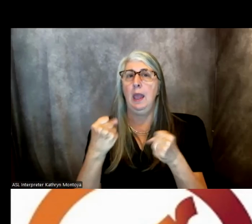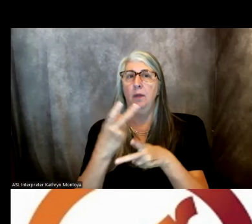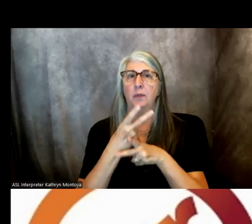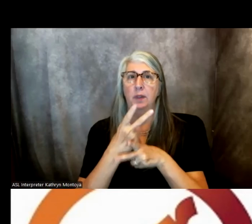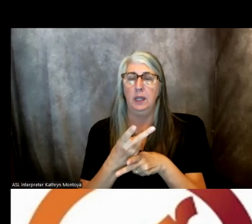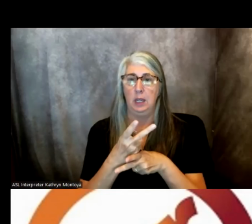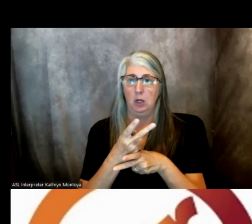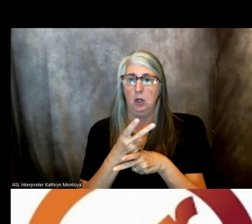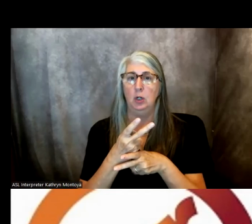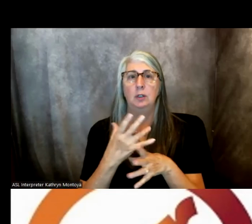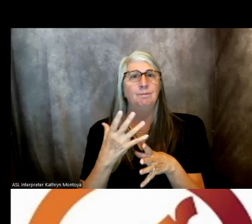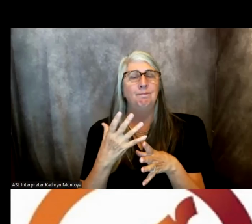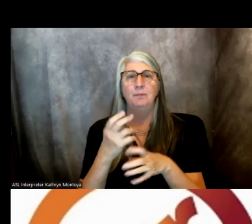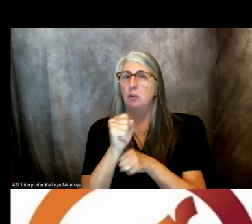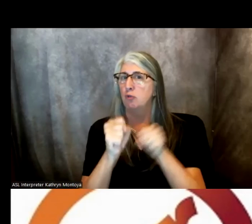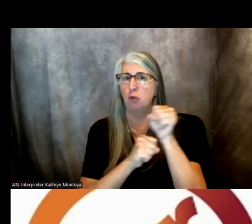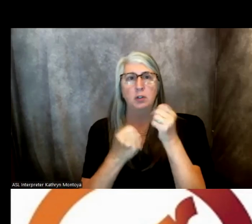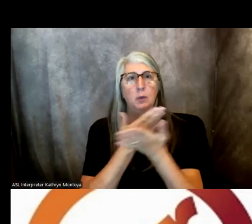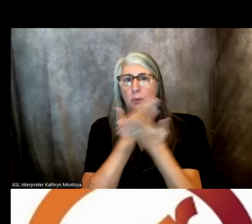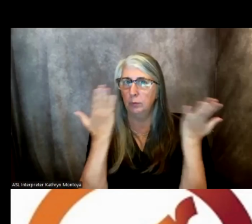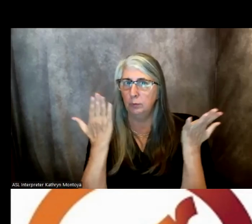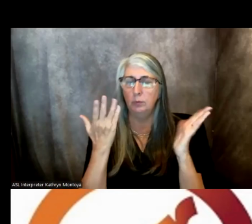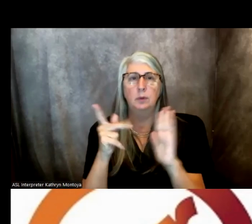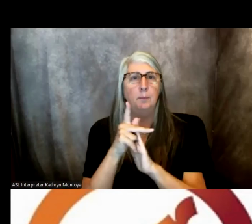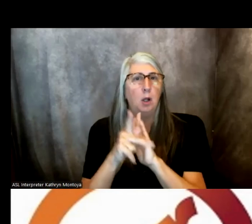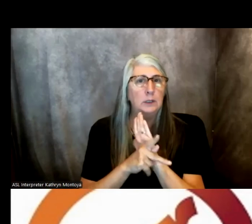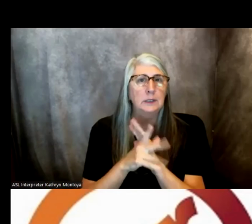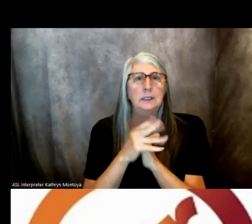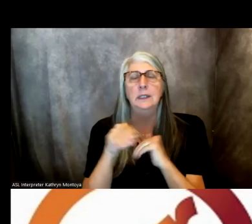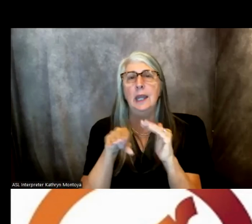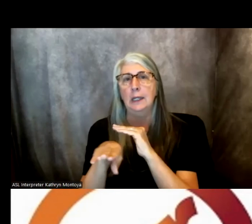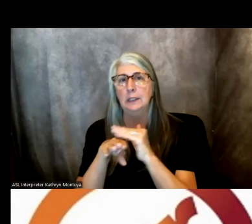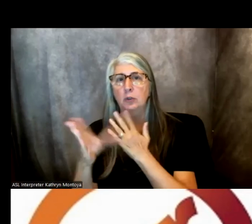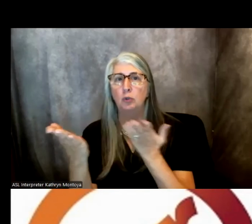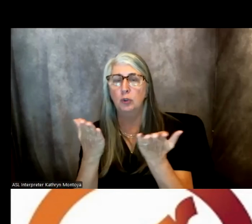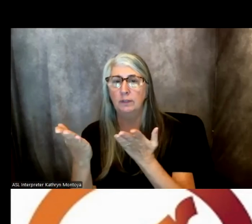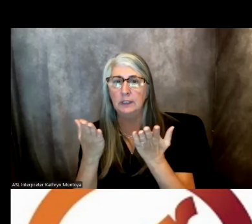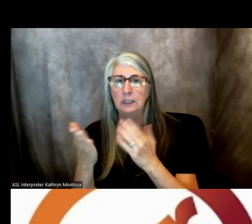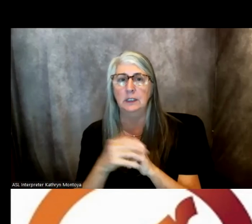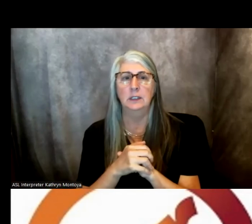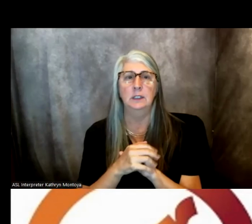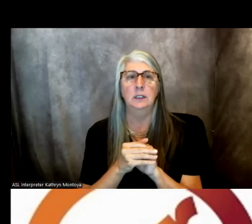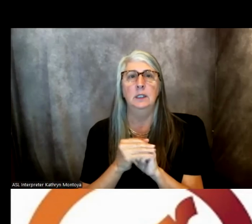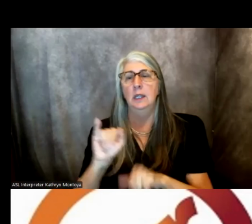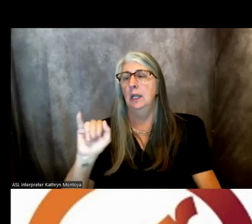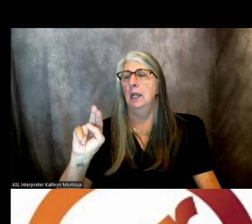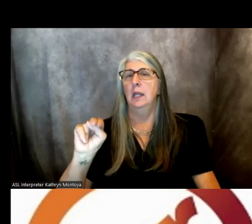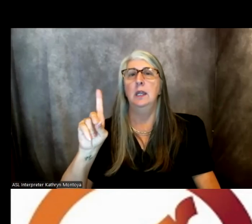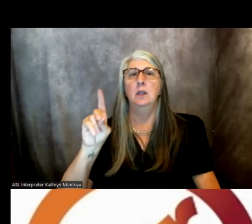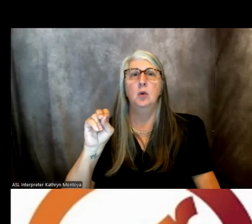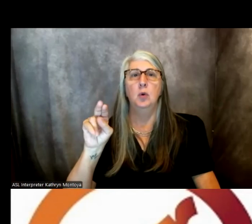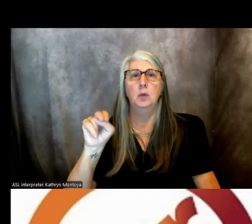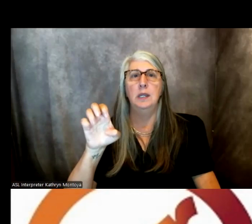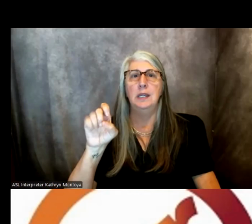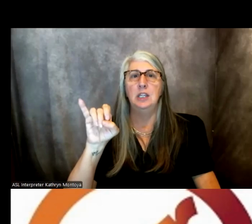of infrastructure, the policies and the access to services. Indonesia was interesting